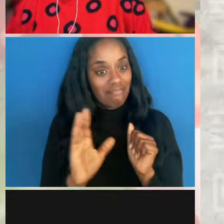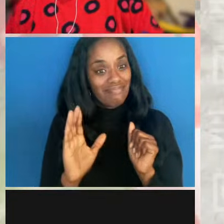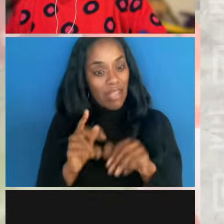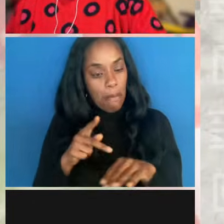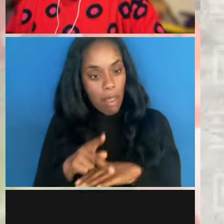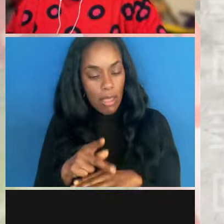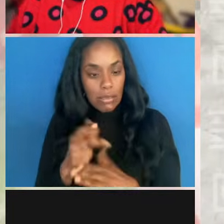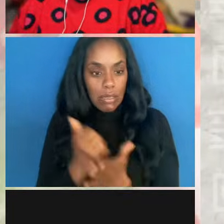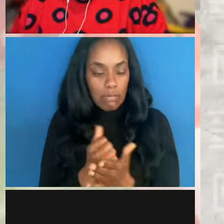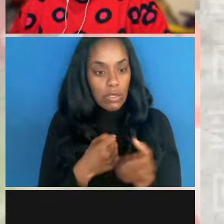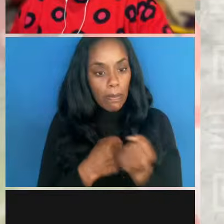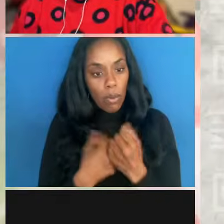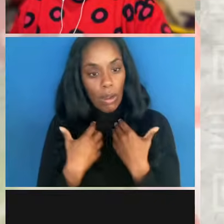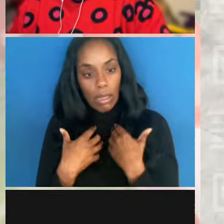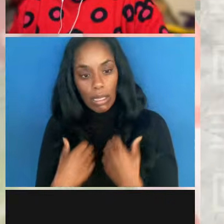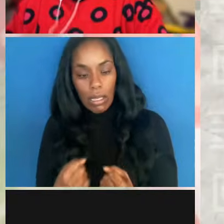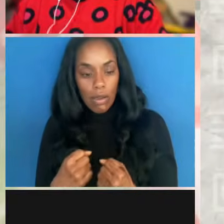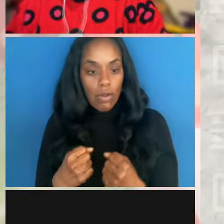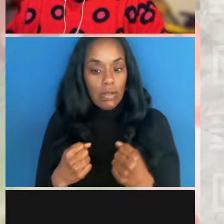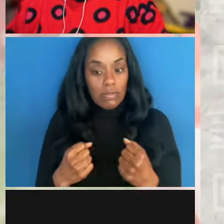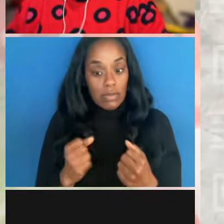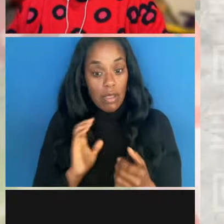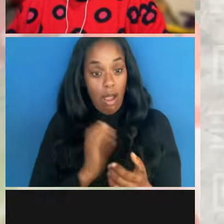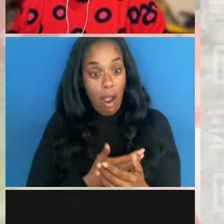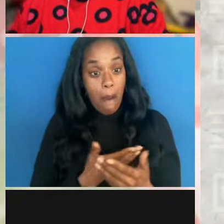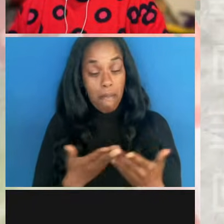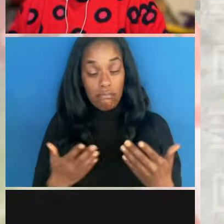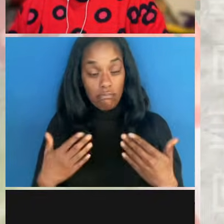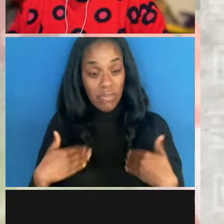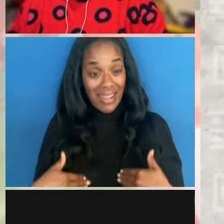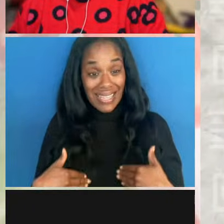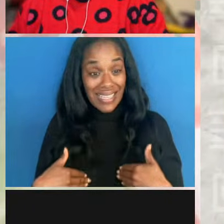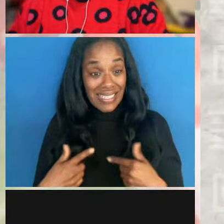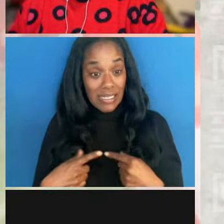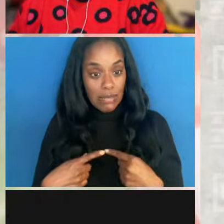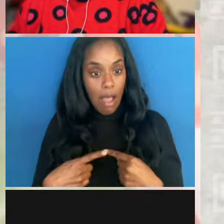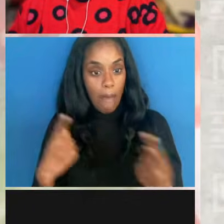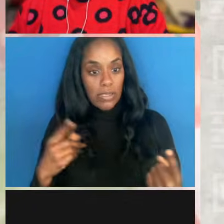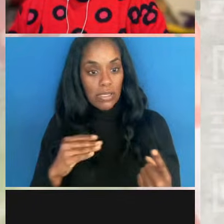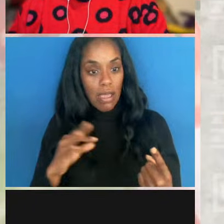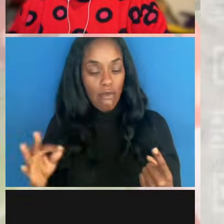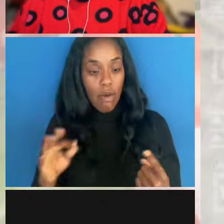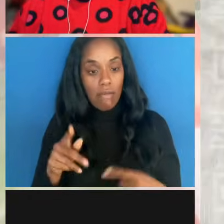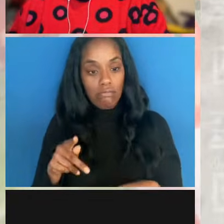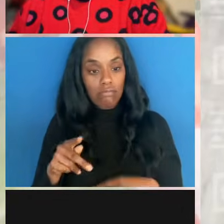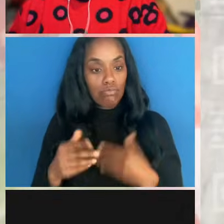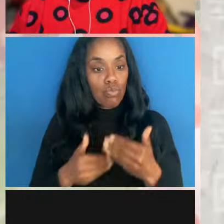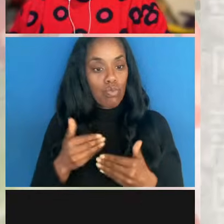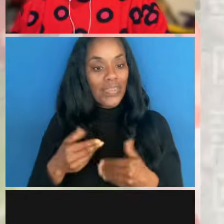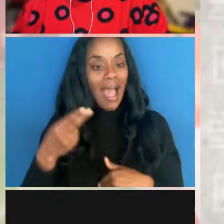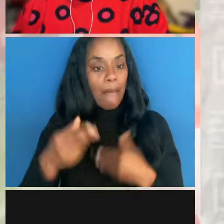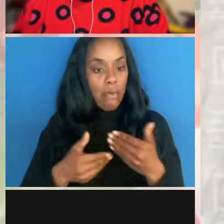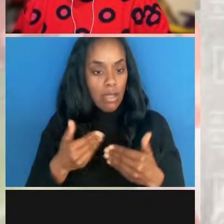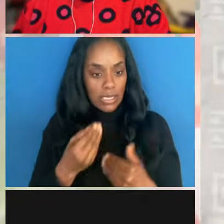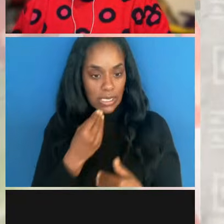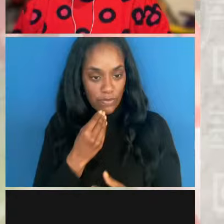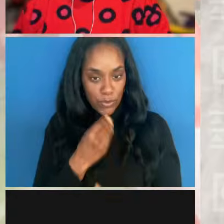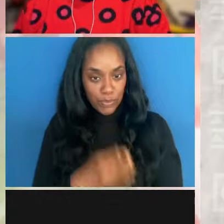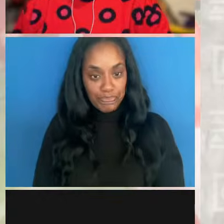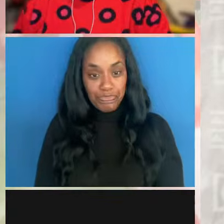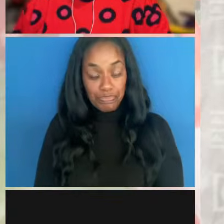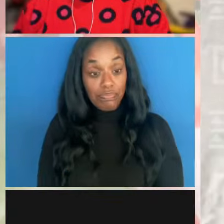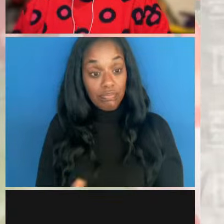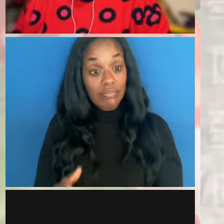body. They're doing the exact opposite of what ultra-processed foods do. And then finally,